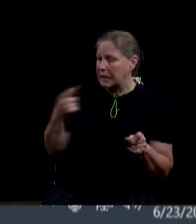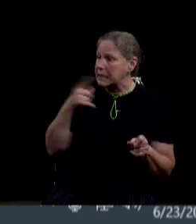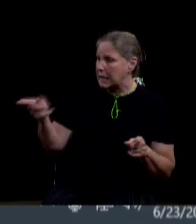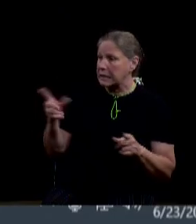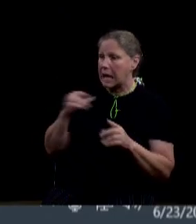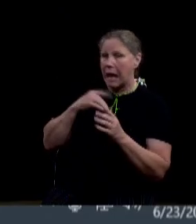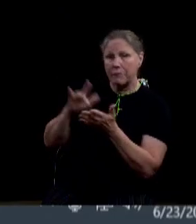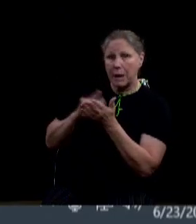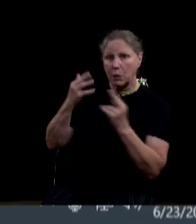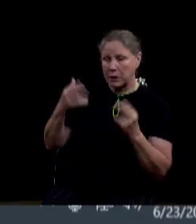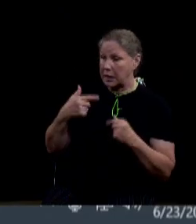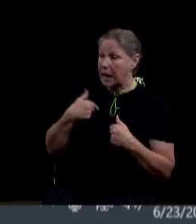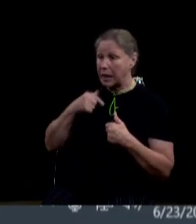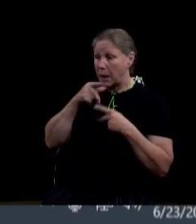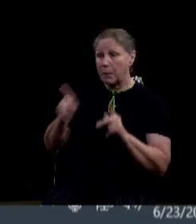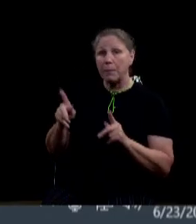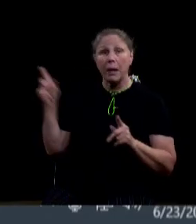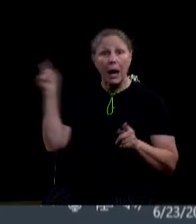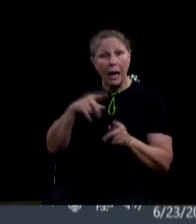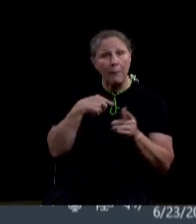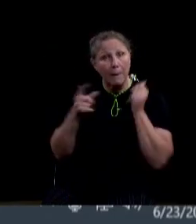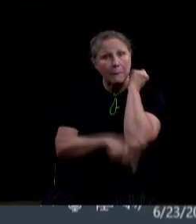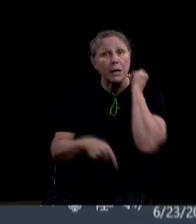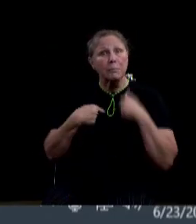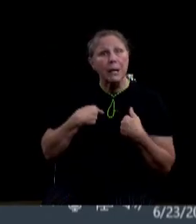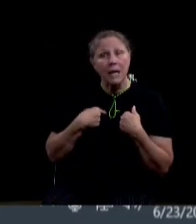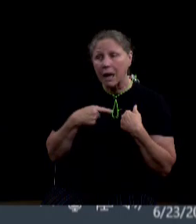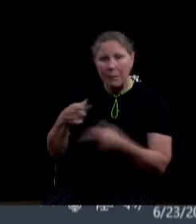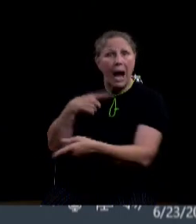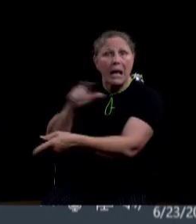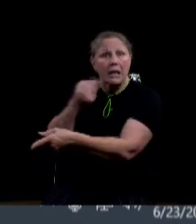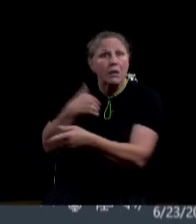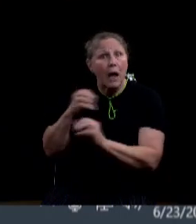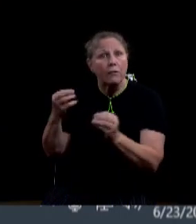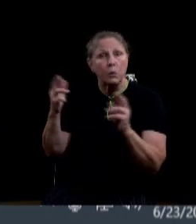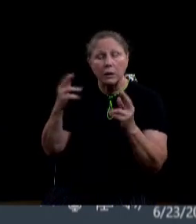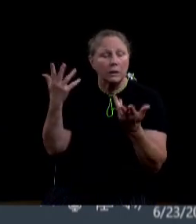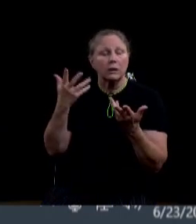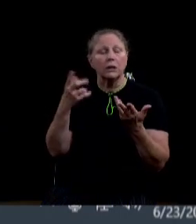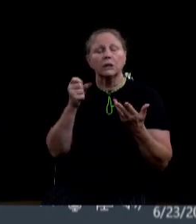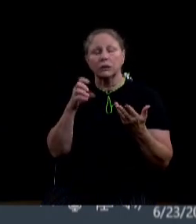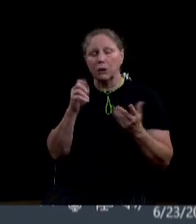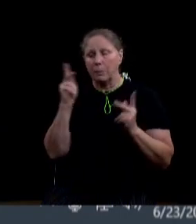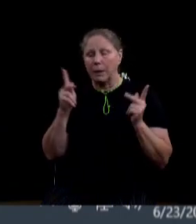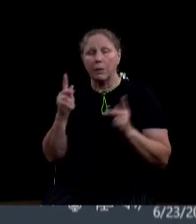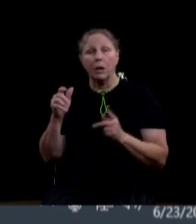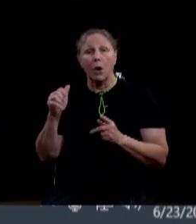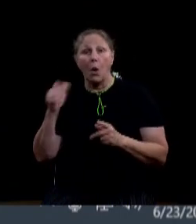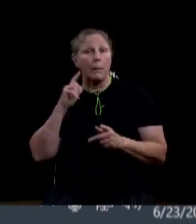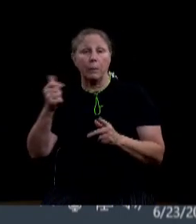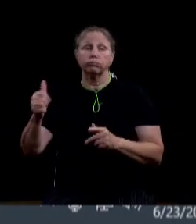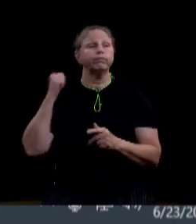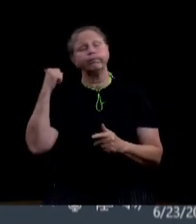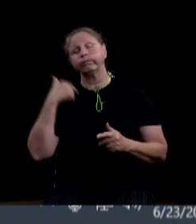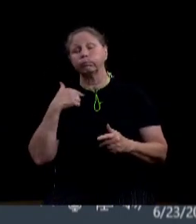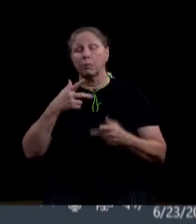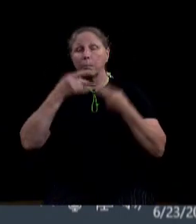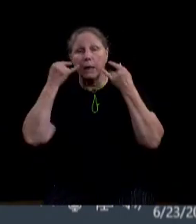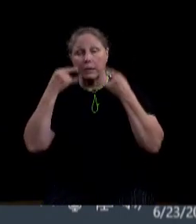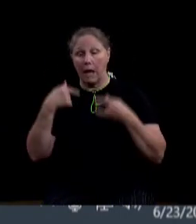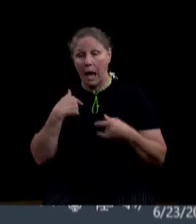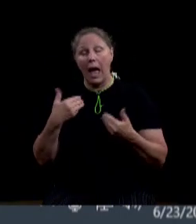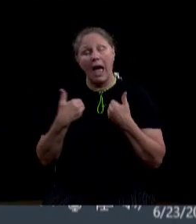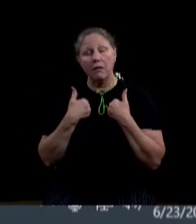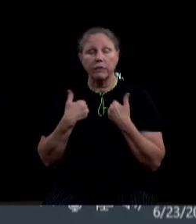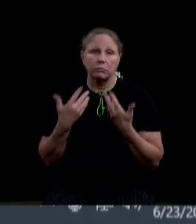policing customers who are refusing to wear a mask. In other words, if someone says they have a medical